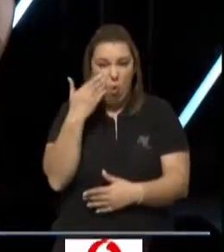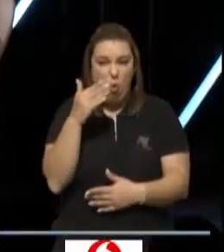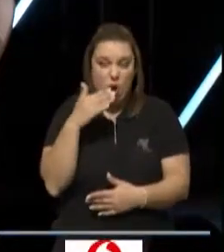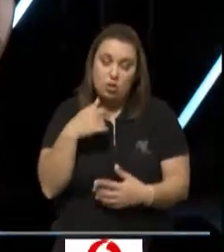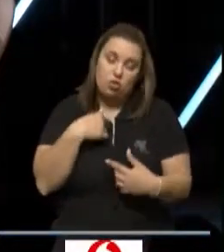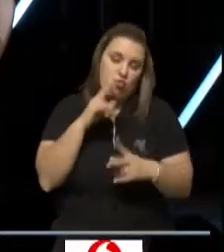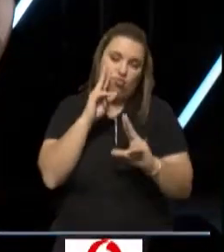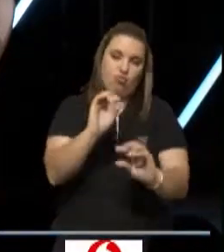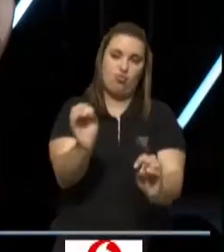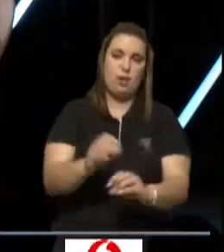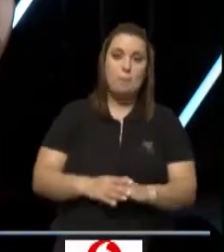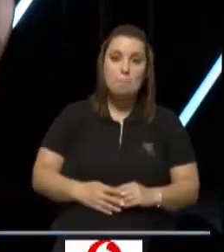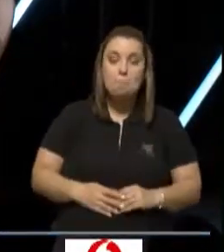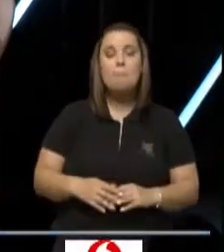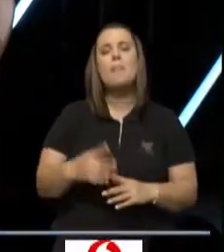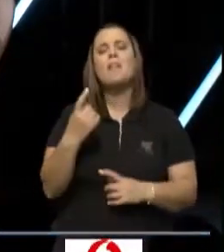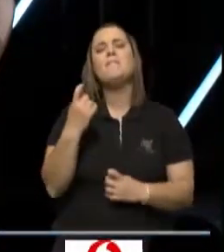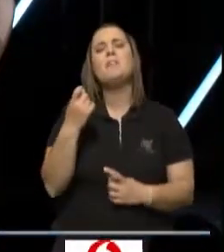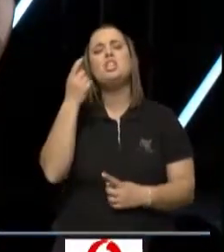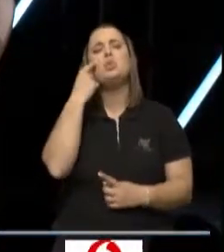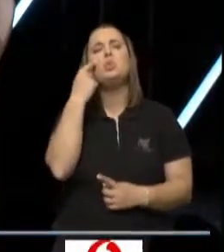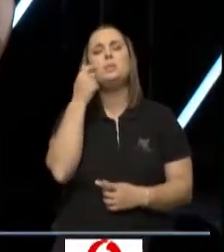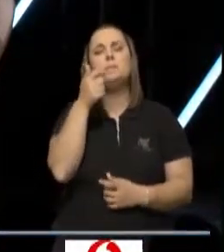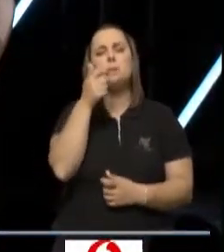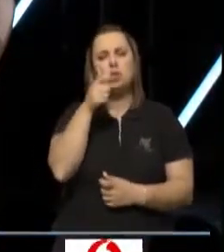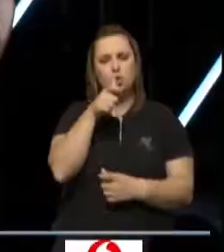public investments. So